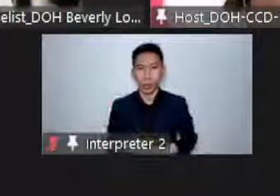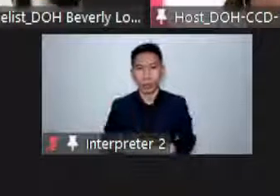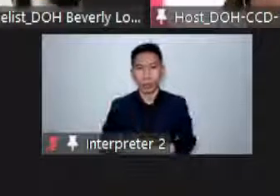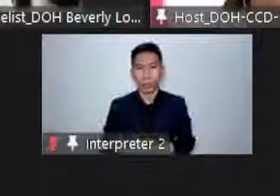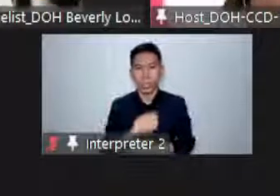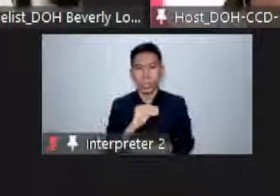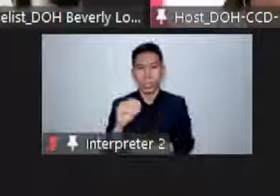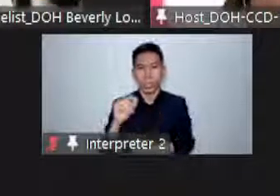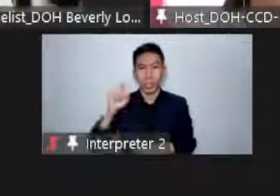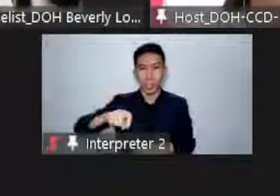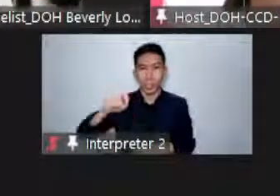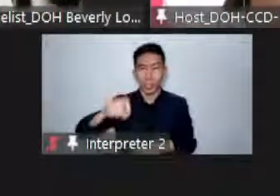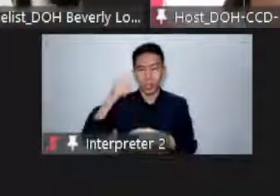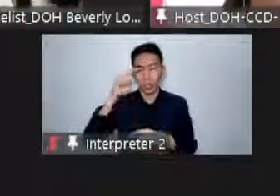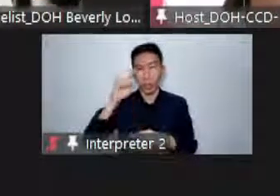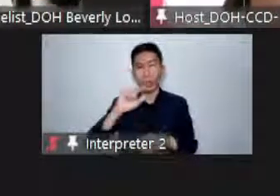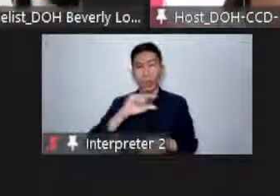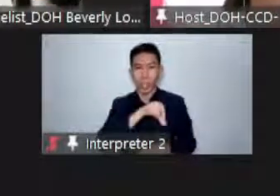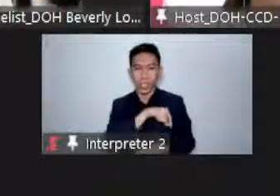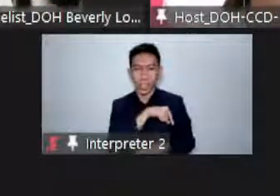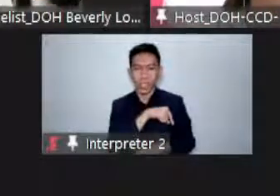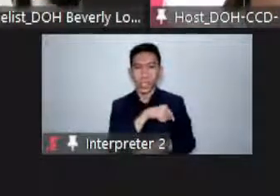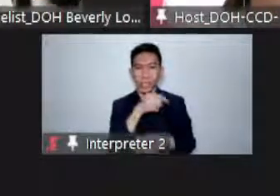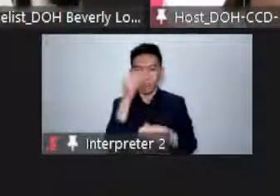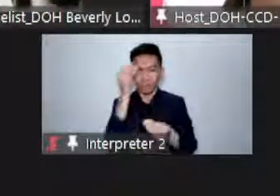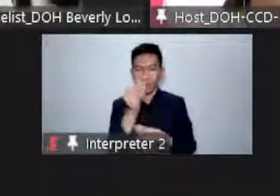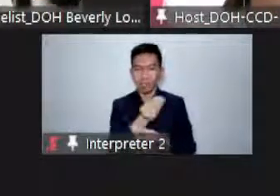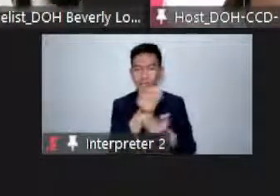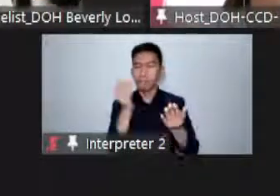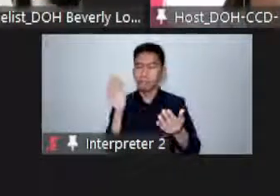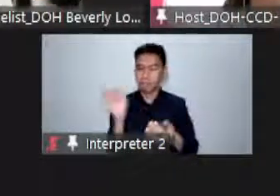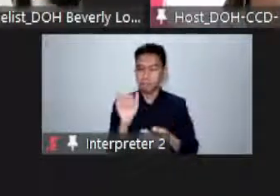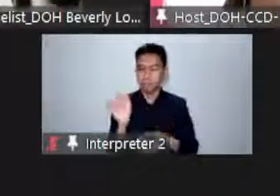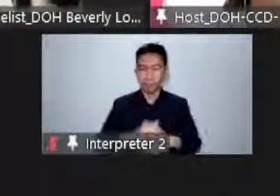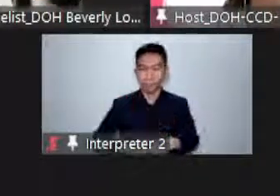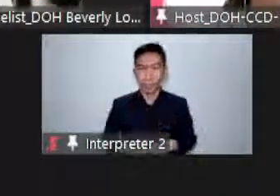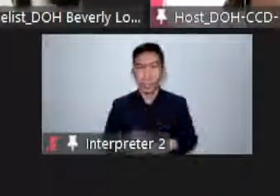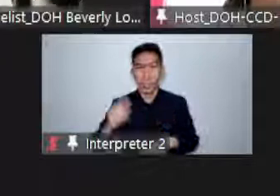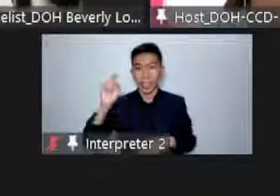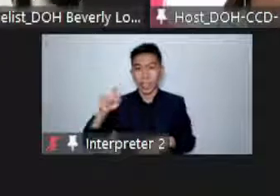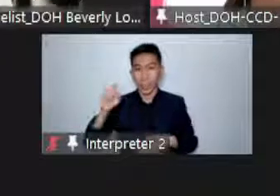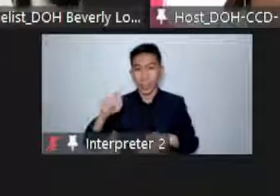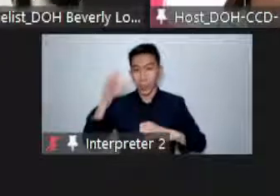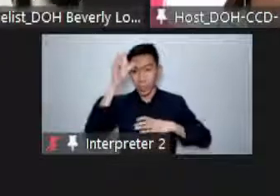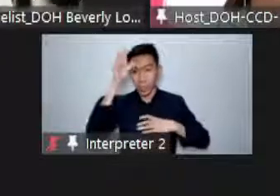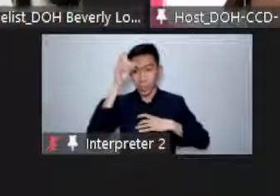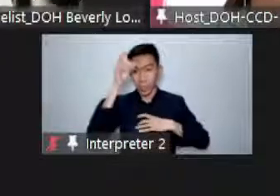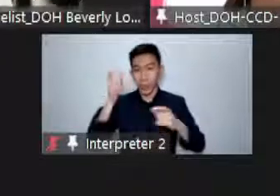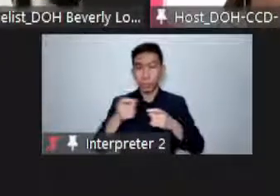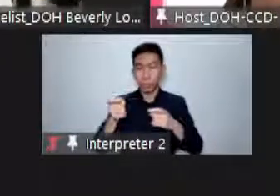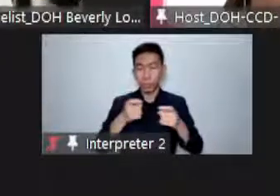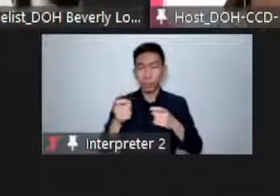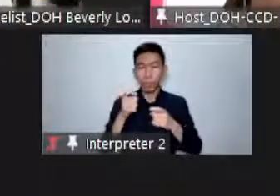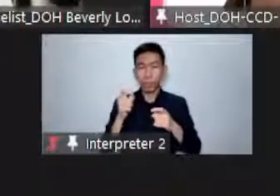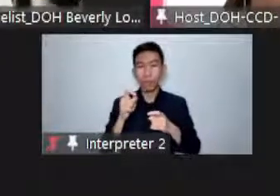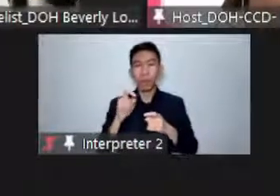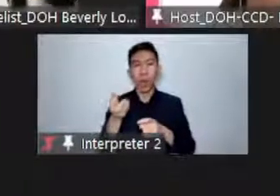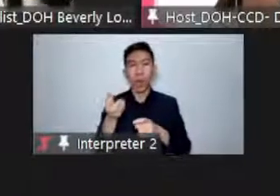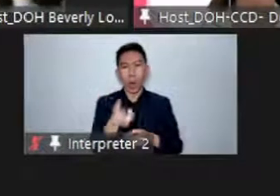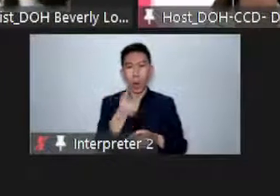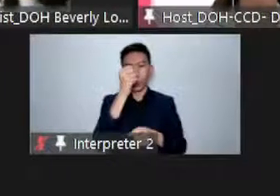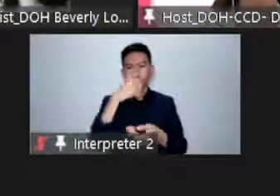for quality information. There is also a need for cancer control to have its own budget.